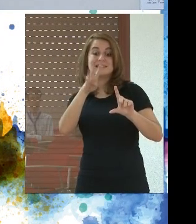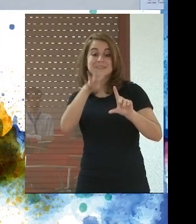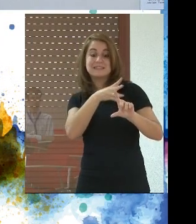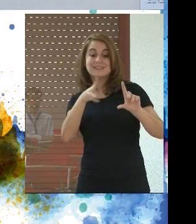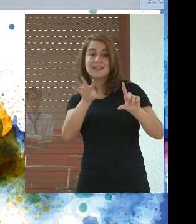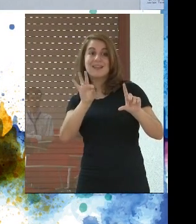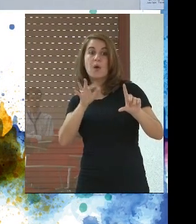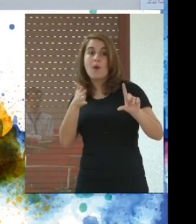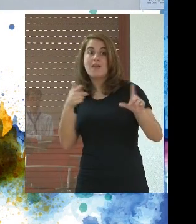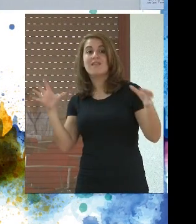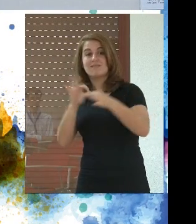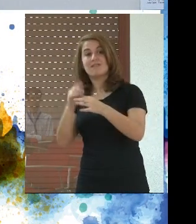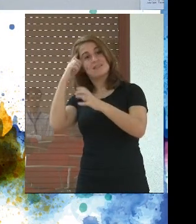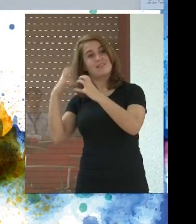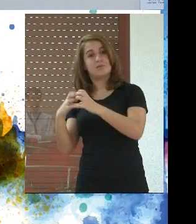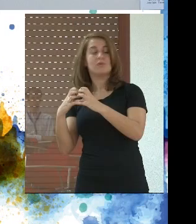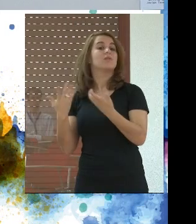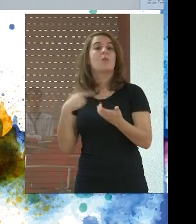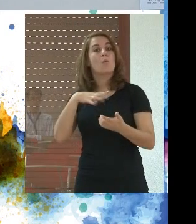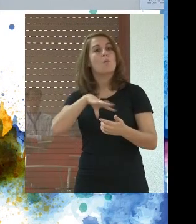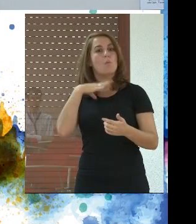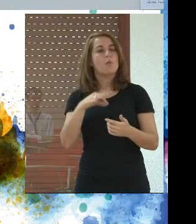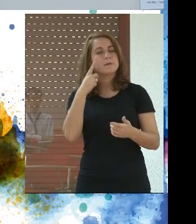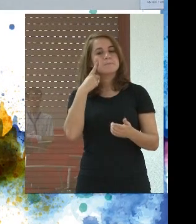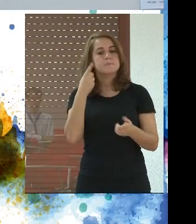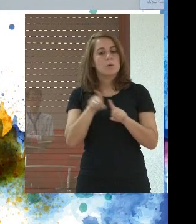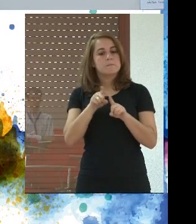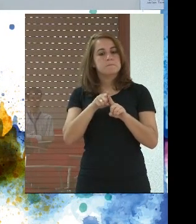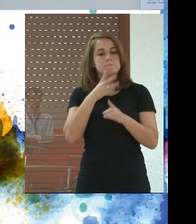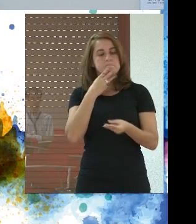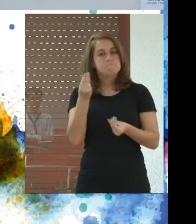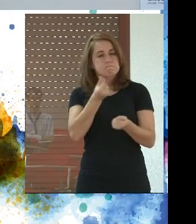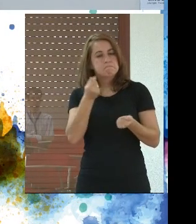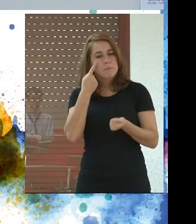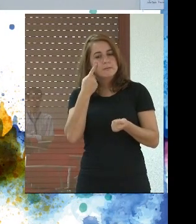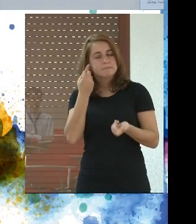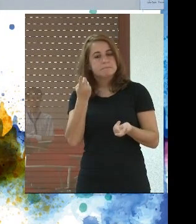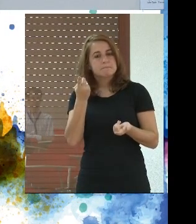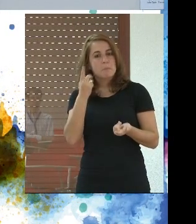chose, and as a result, the intersection. In this way, we can